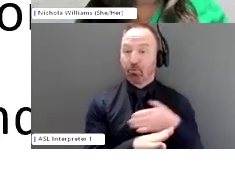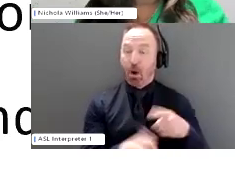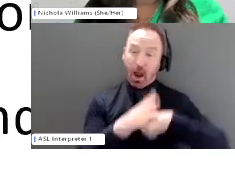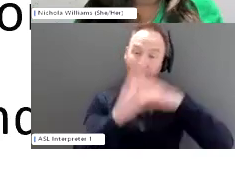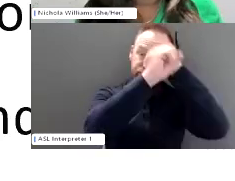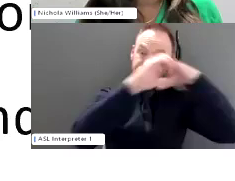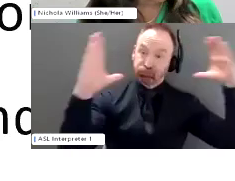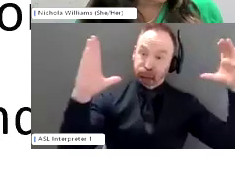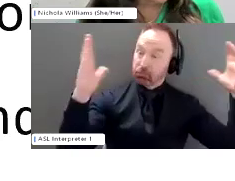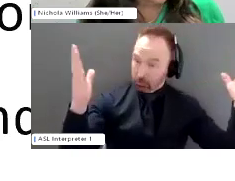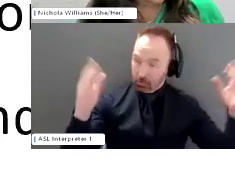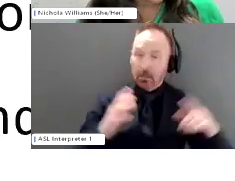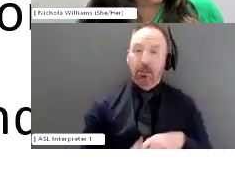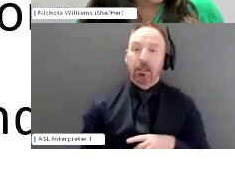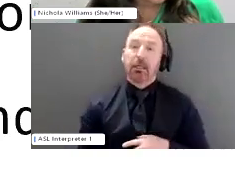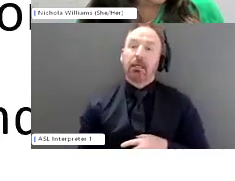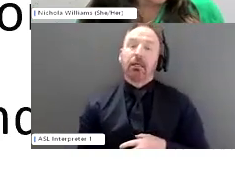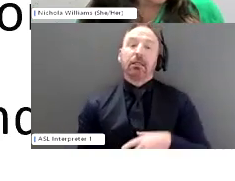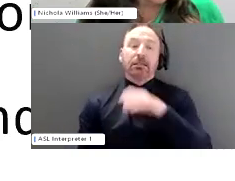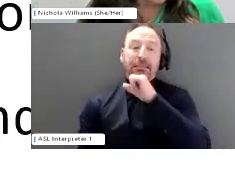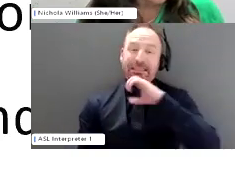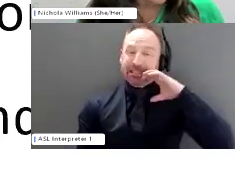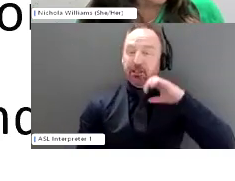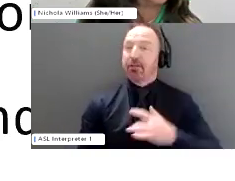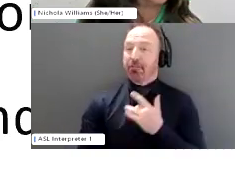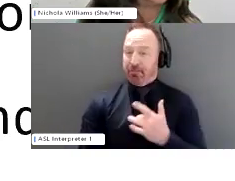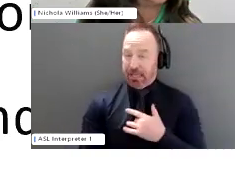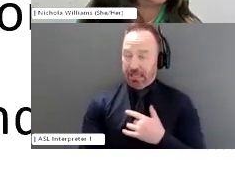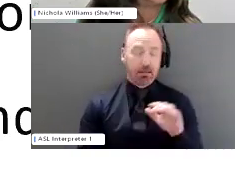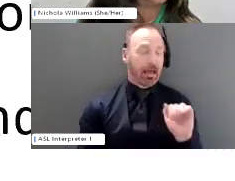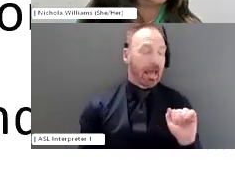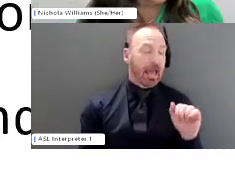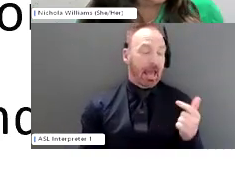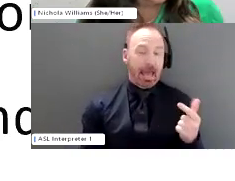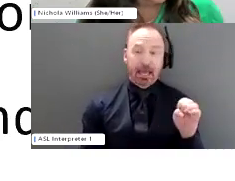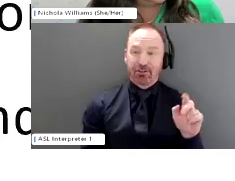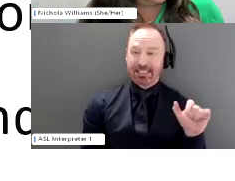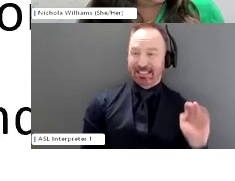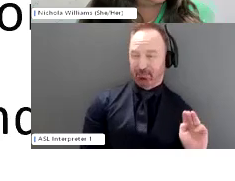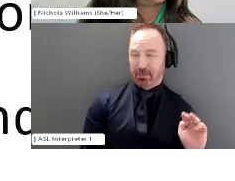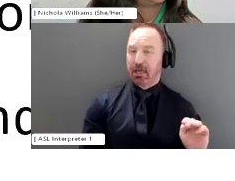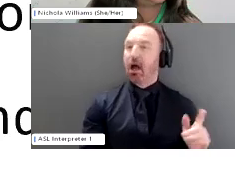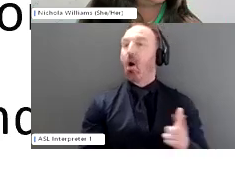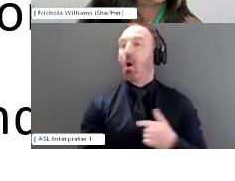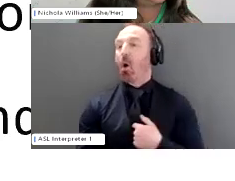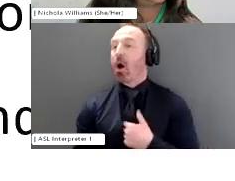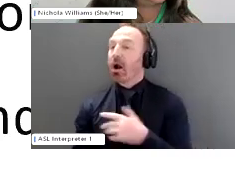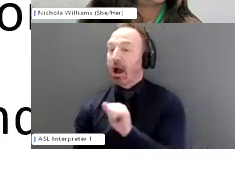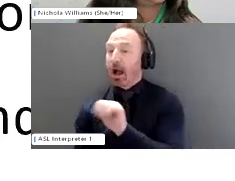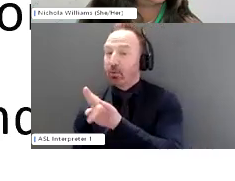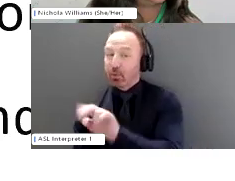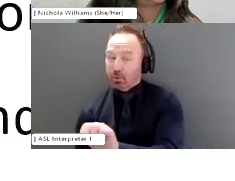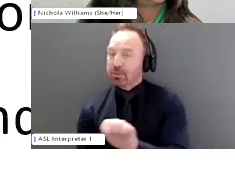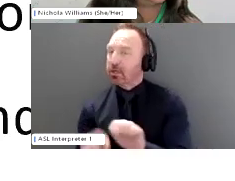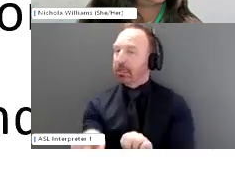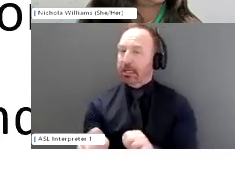to make sure that seniors are free from ageism and abuse, where human rights are advanced, protected, and